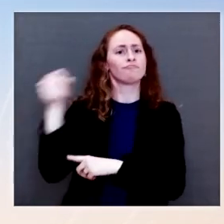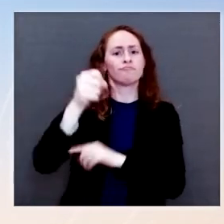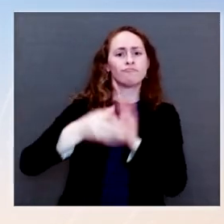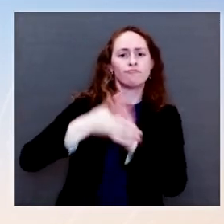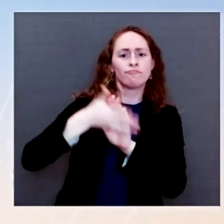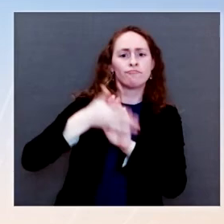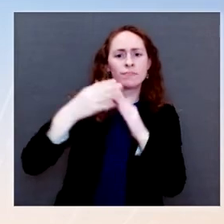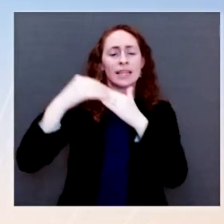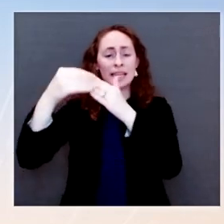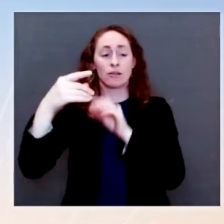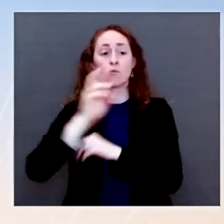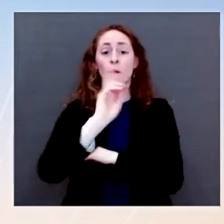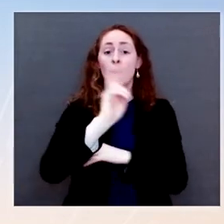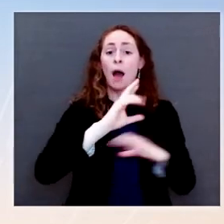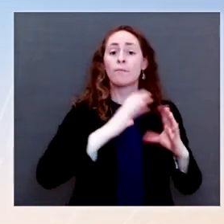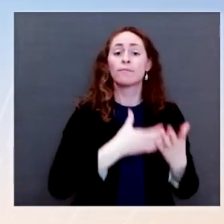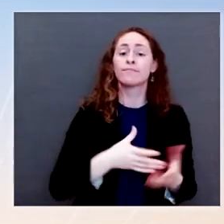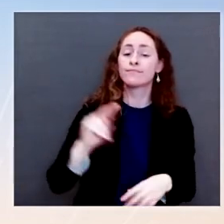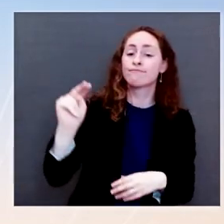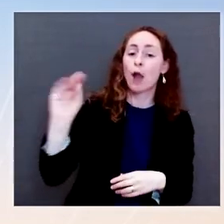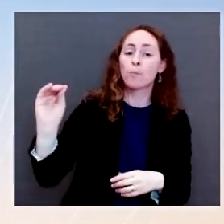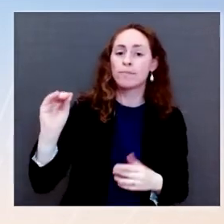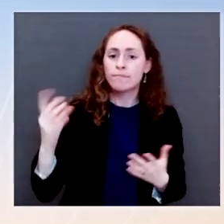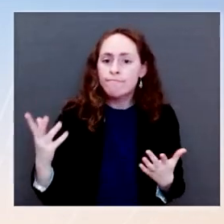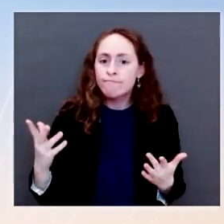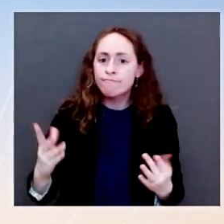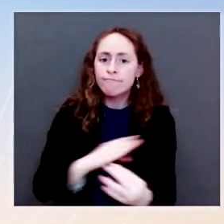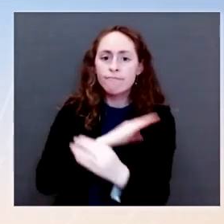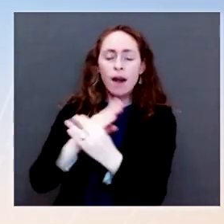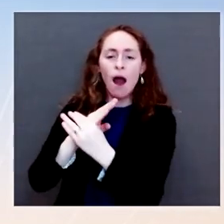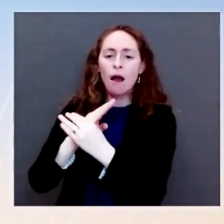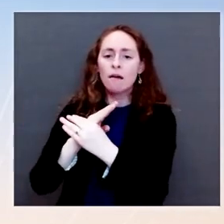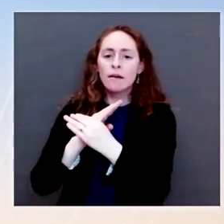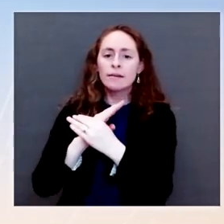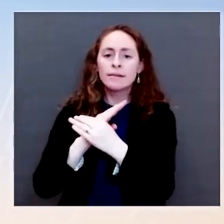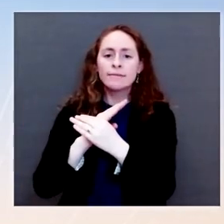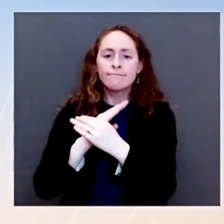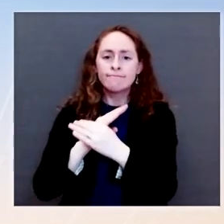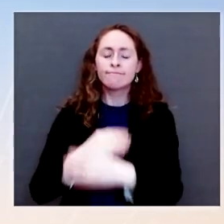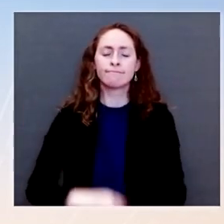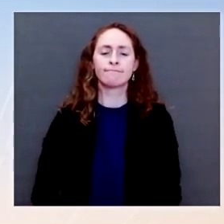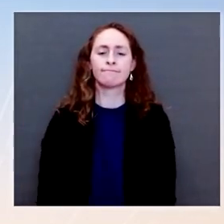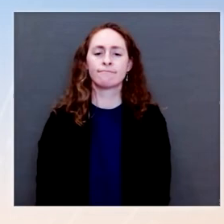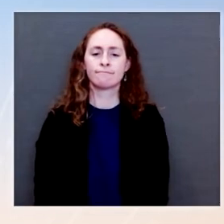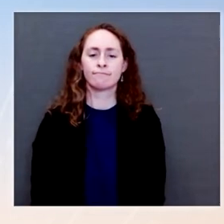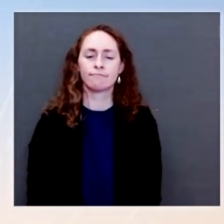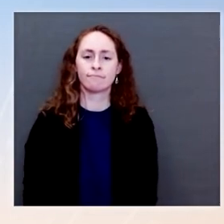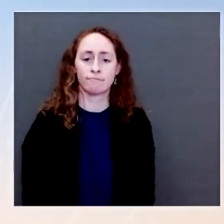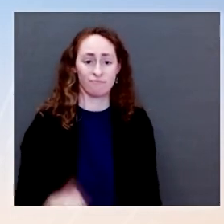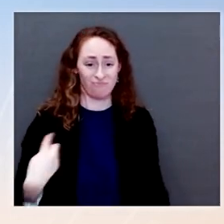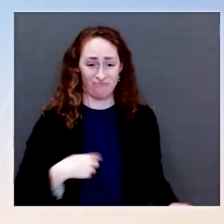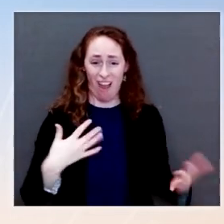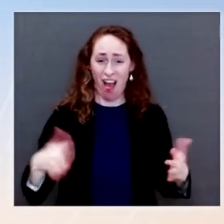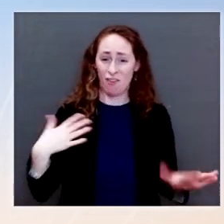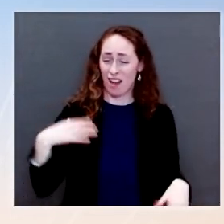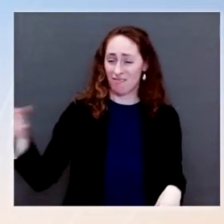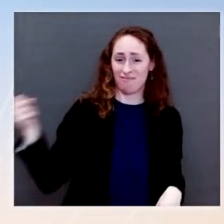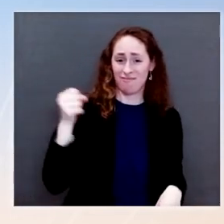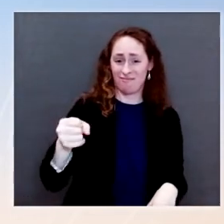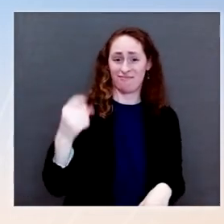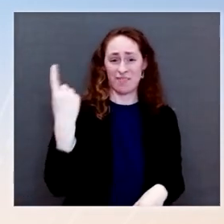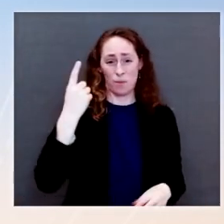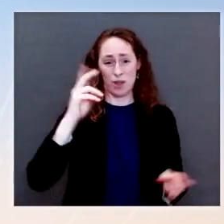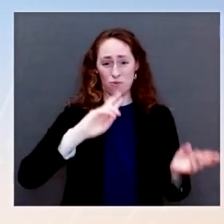nominee, somebody who was qualified, ready and prepared to serve in that role, confirmed and working. And real quick, I just want to ask about the Washington Post article.